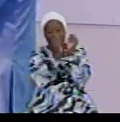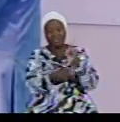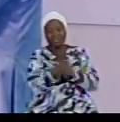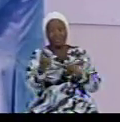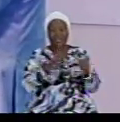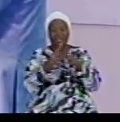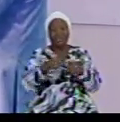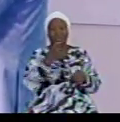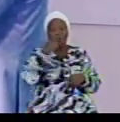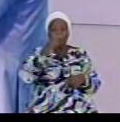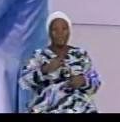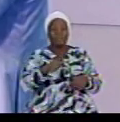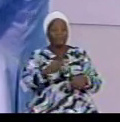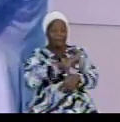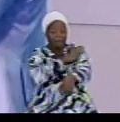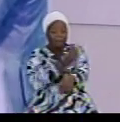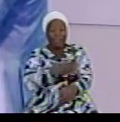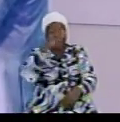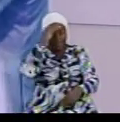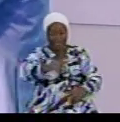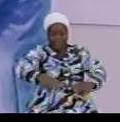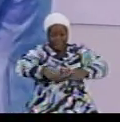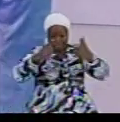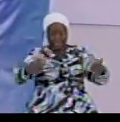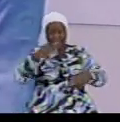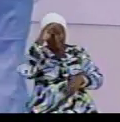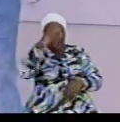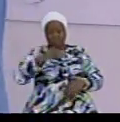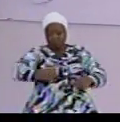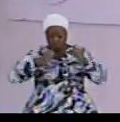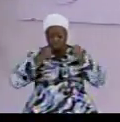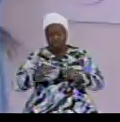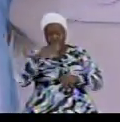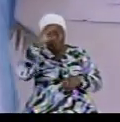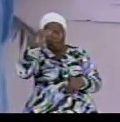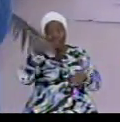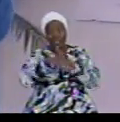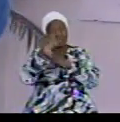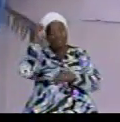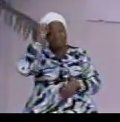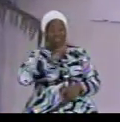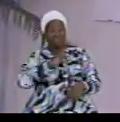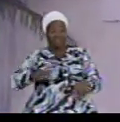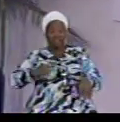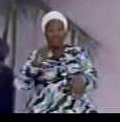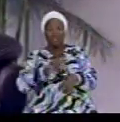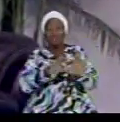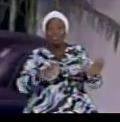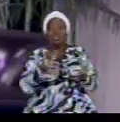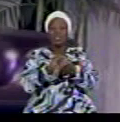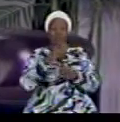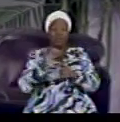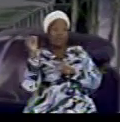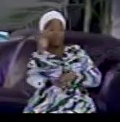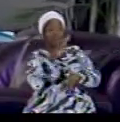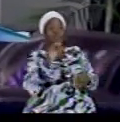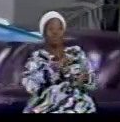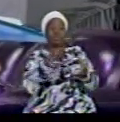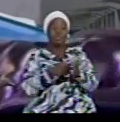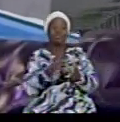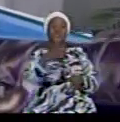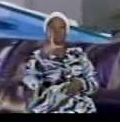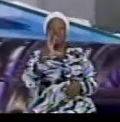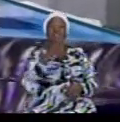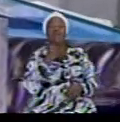commanded mighty men, hefty men, great men in his kingdom, that they should cast Shadrach, Meshach,